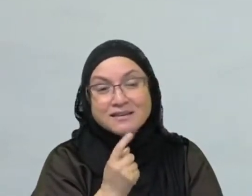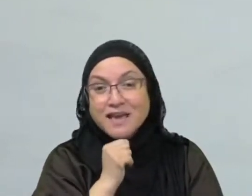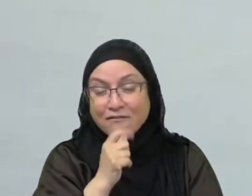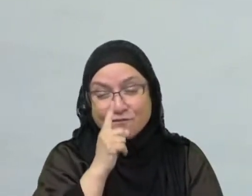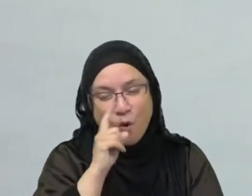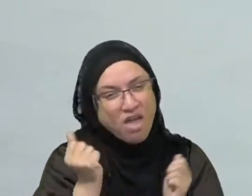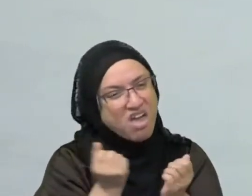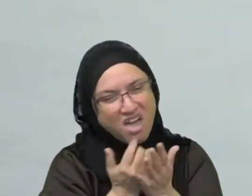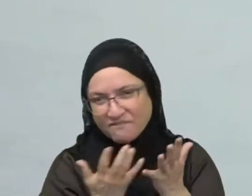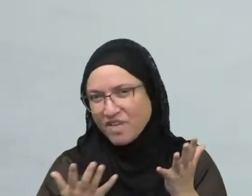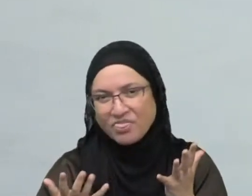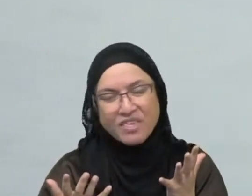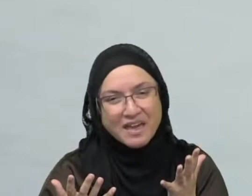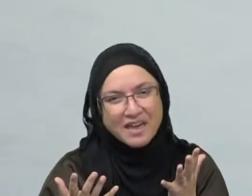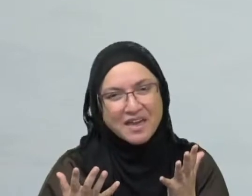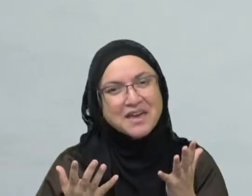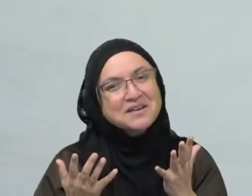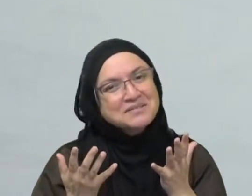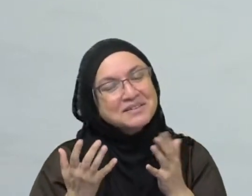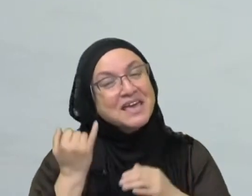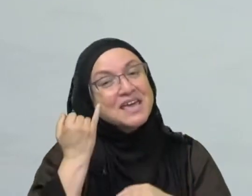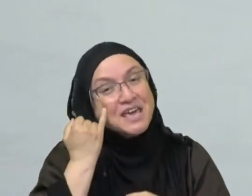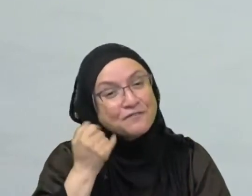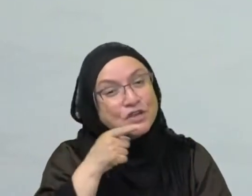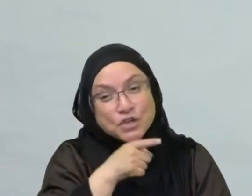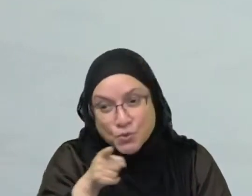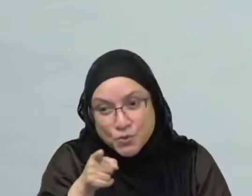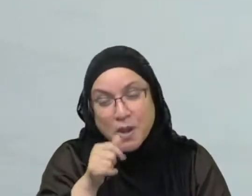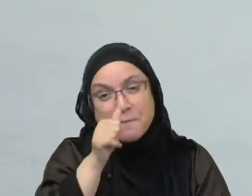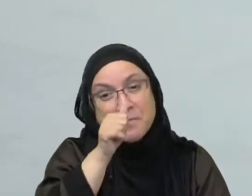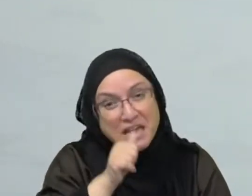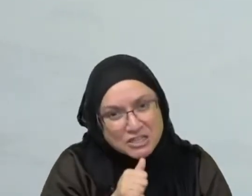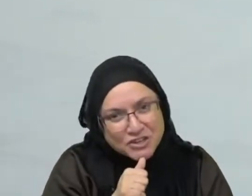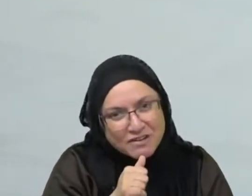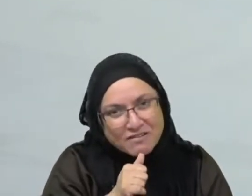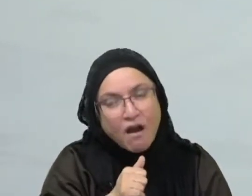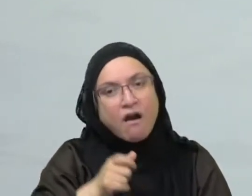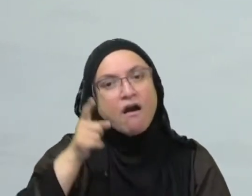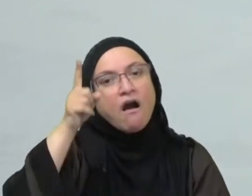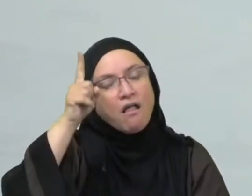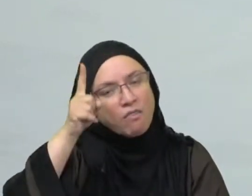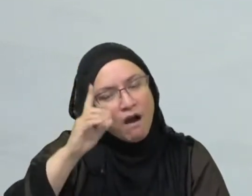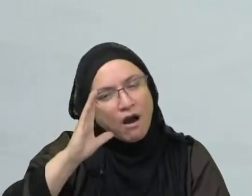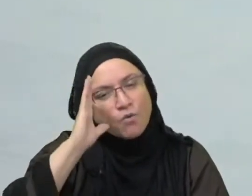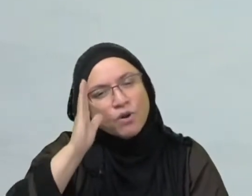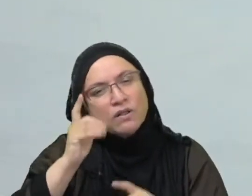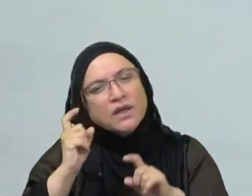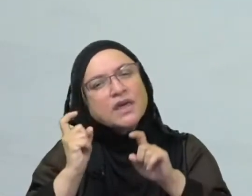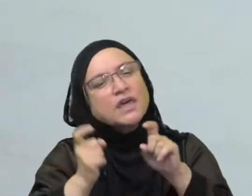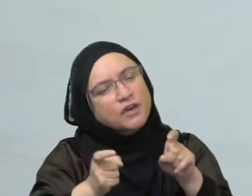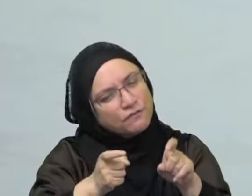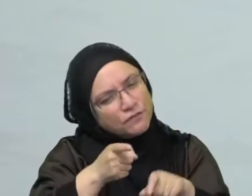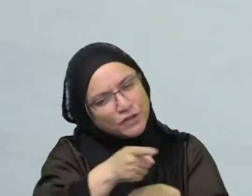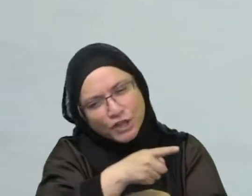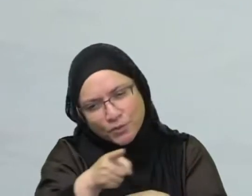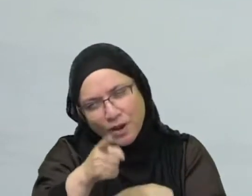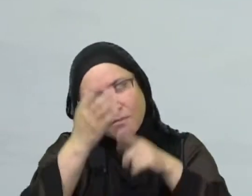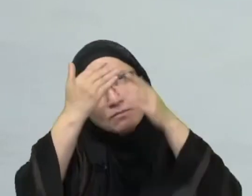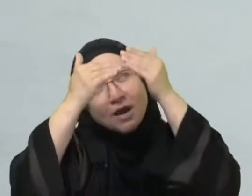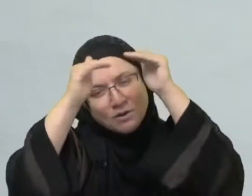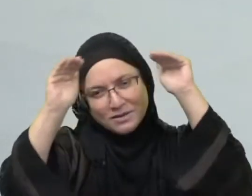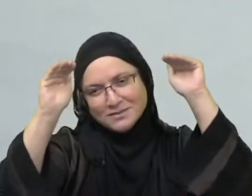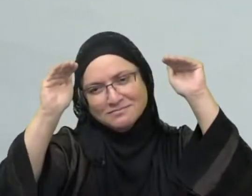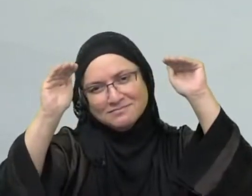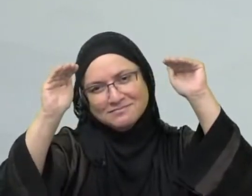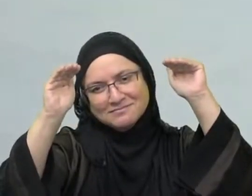you're patient, you have paradise waiting for you. She said, no, I'm going to be patient then. Haritha bin Suraqa,